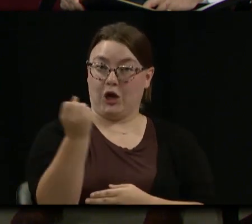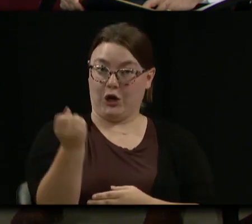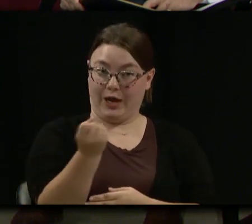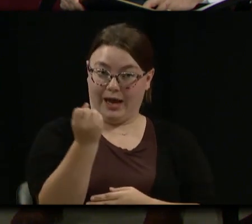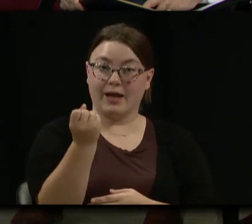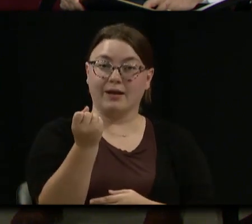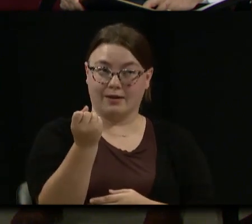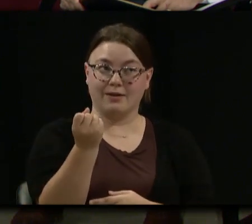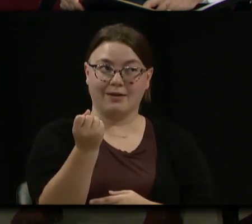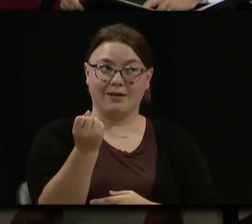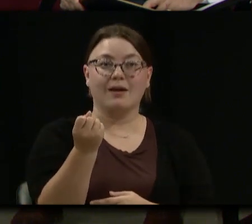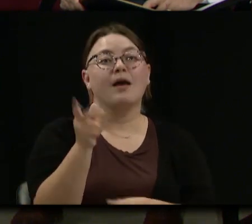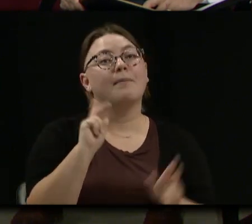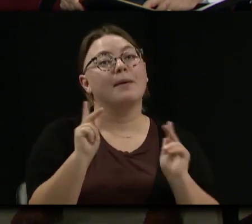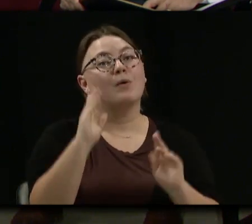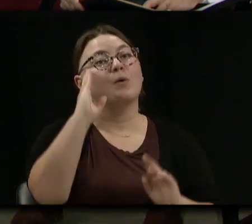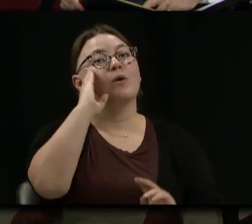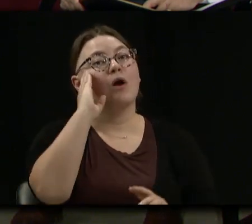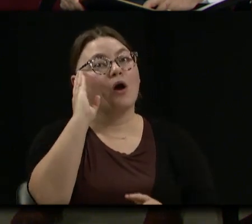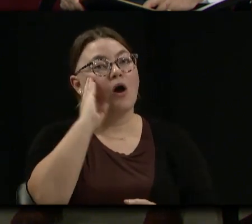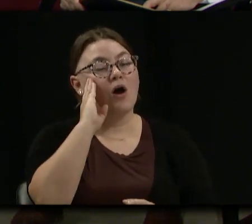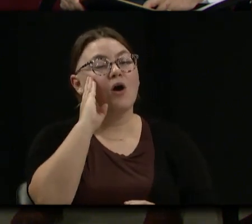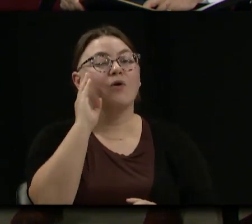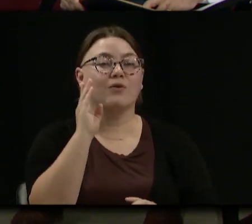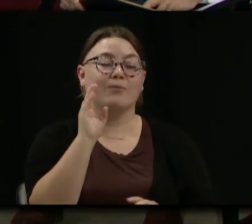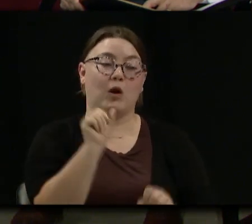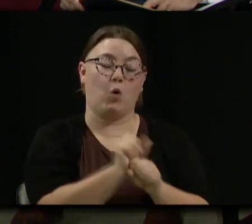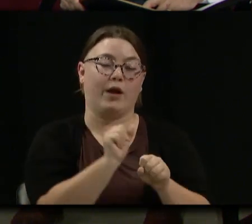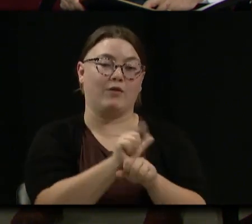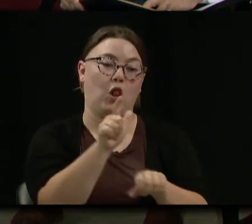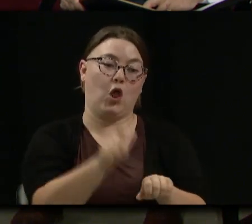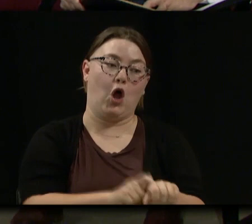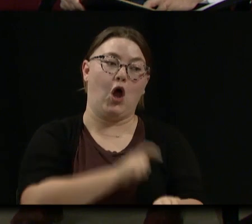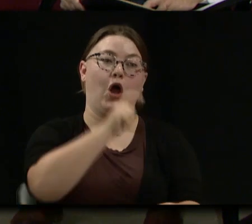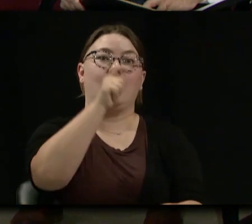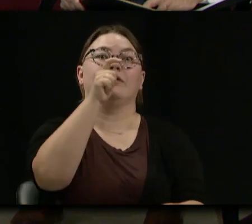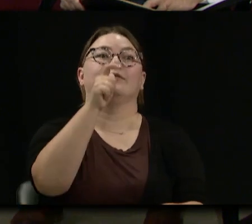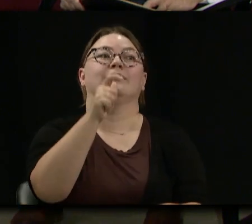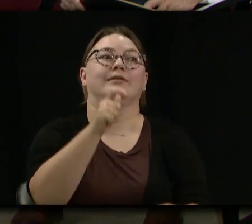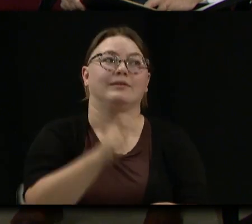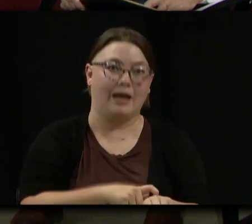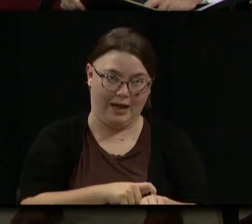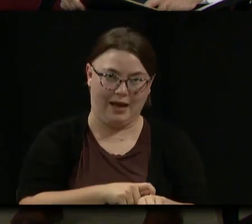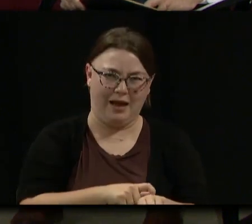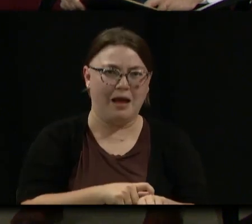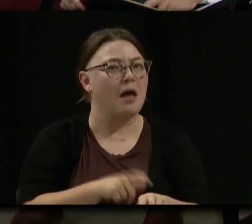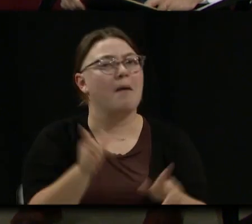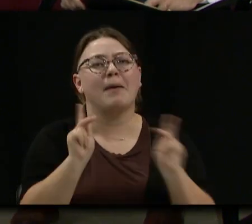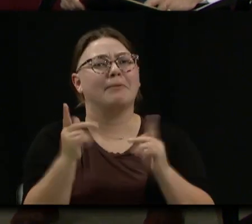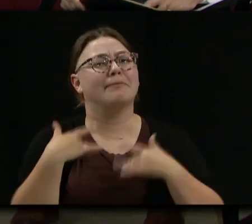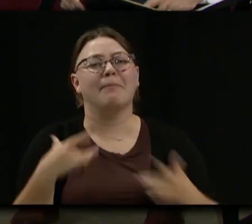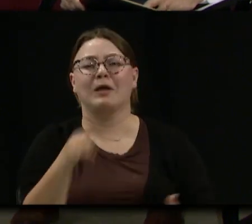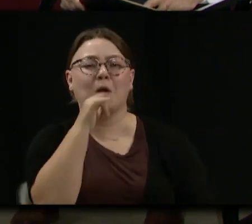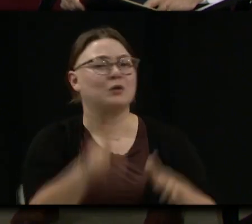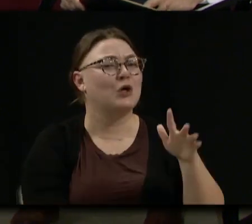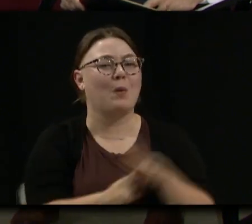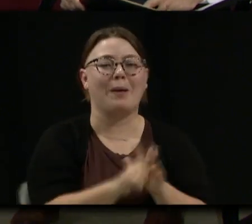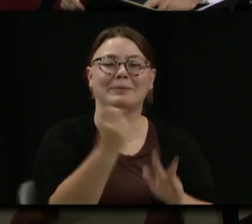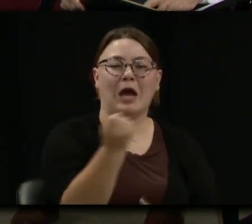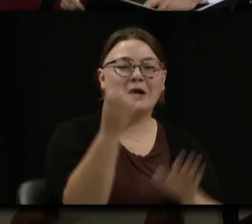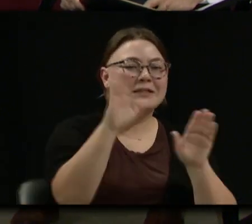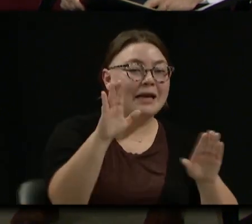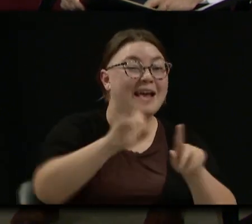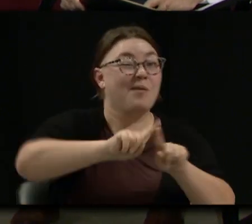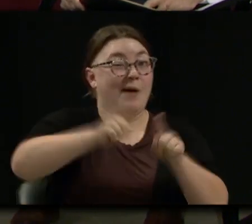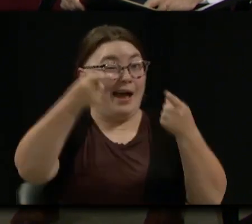experience at our office, who've been there for years and decades, had never seen anybody come in on a Saturday or Sunday. However, in